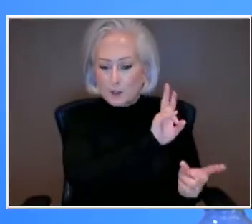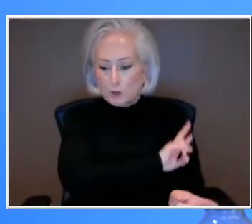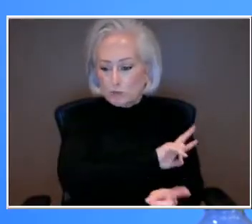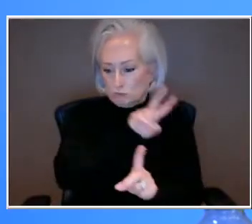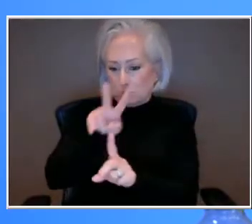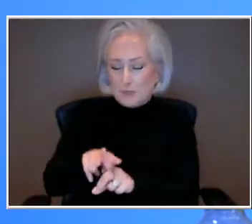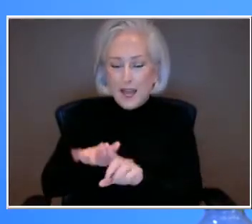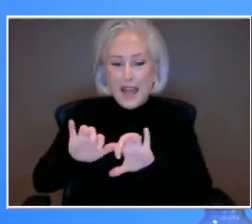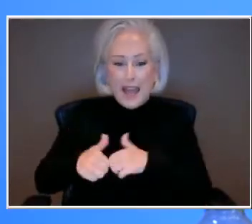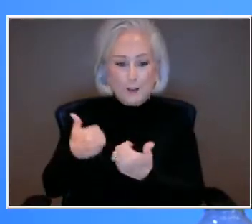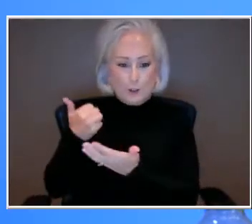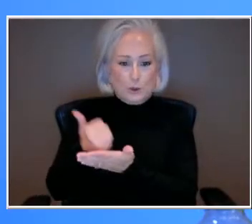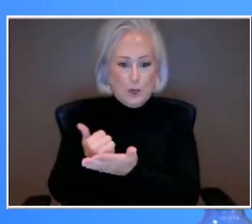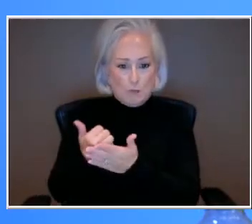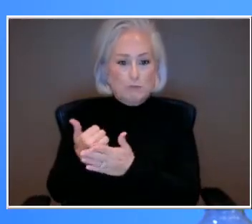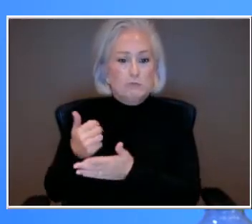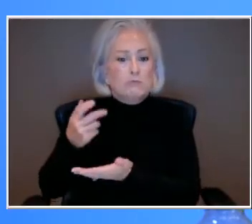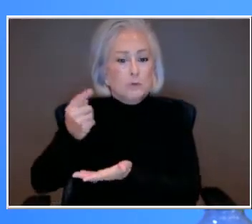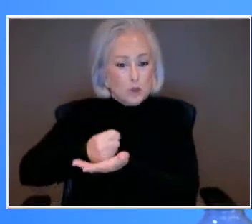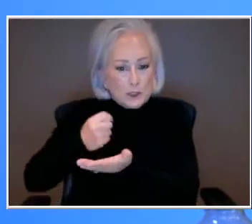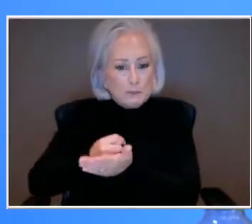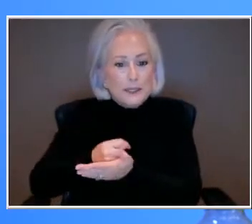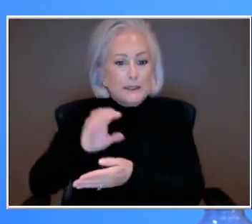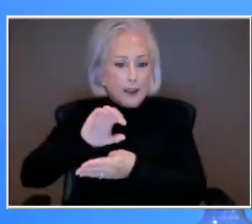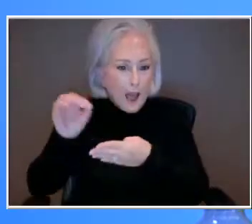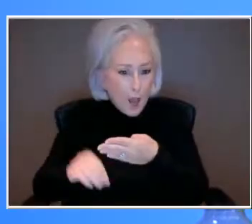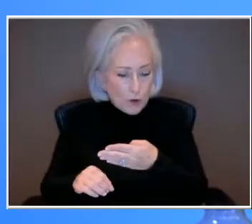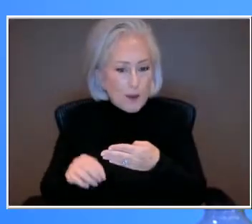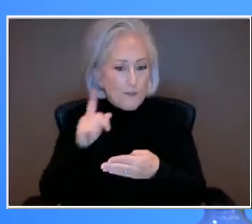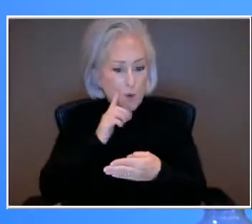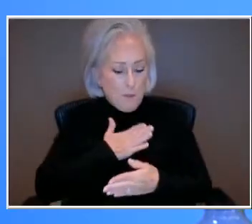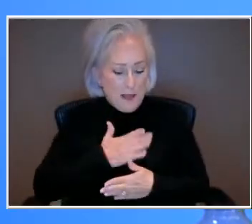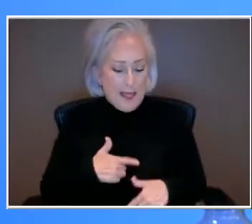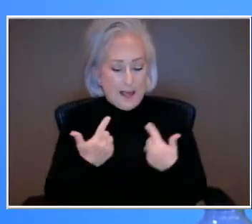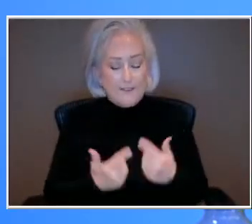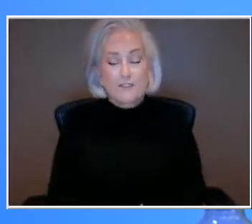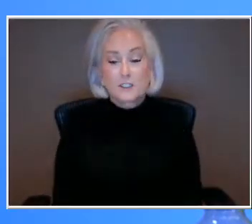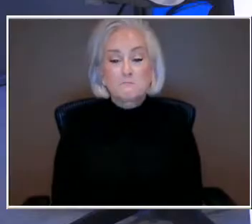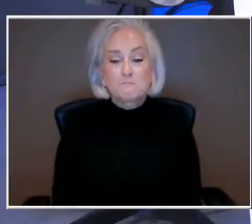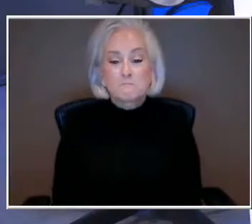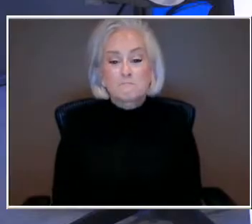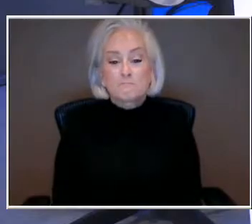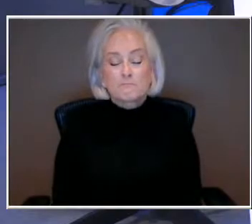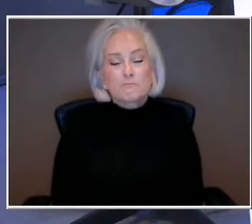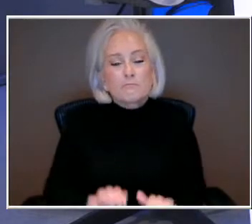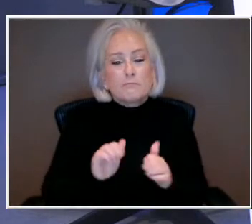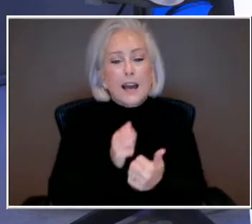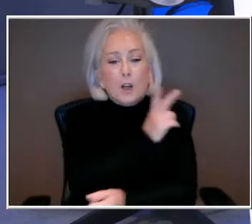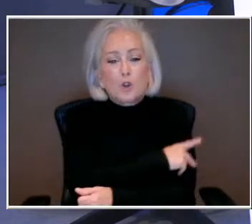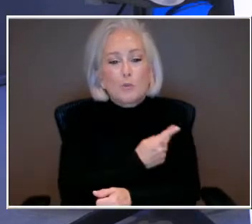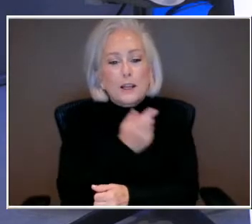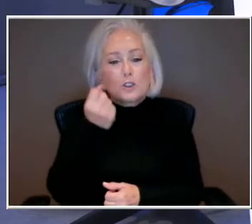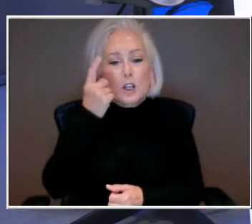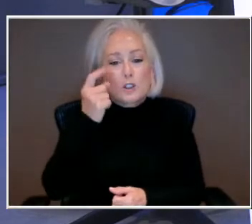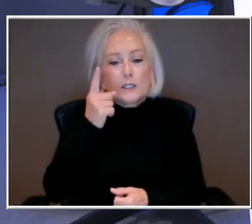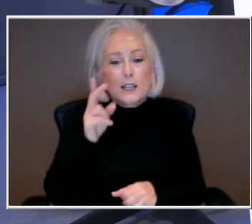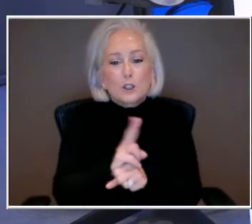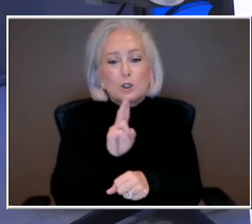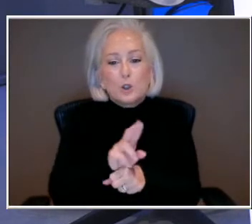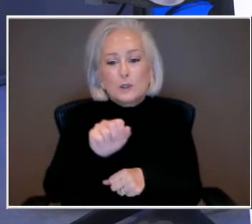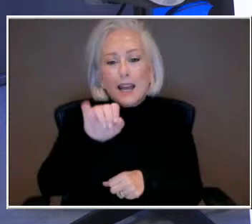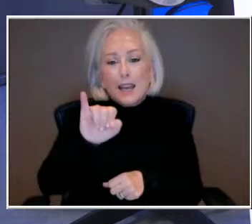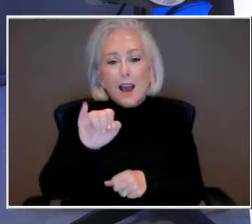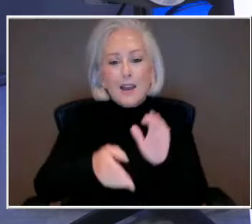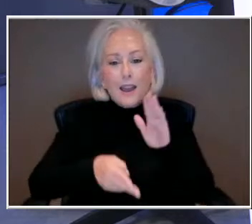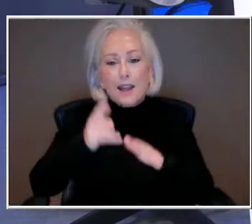possible treatments, diagnosis, and outcomes for my life. Dr. Peterson, how do we make sure that patients understand that we're using AI at the highest of standards and